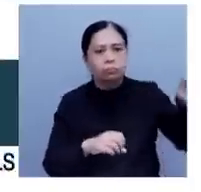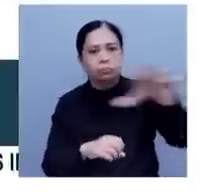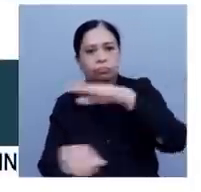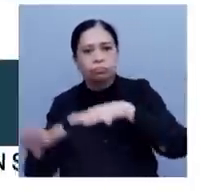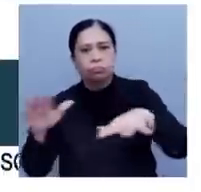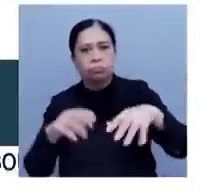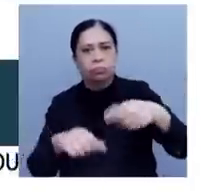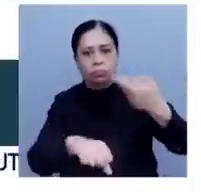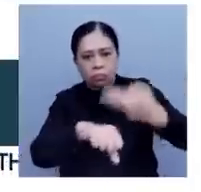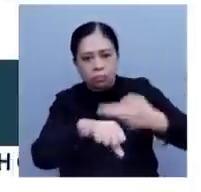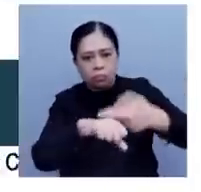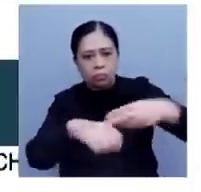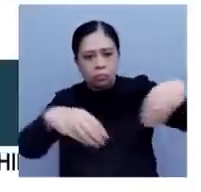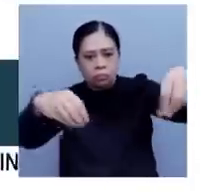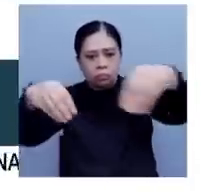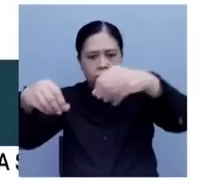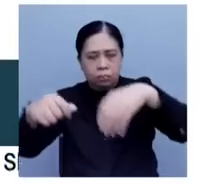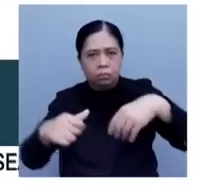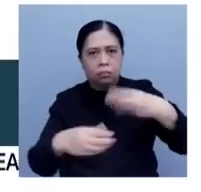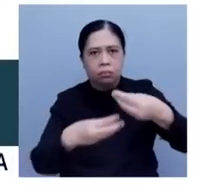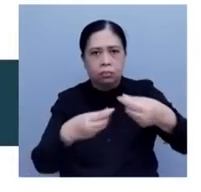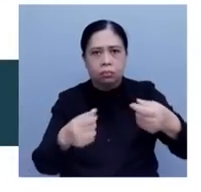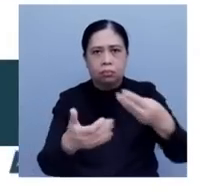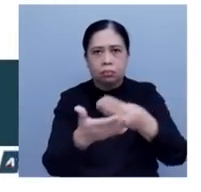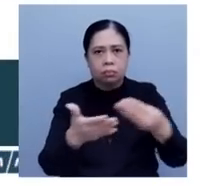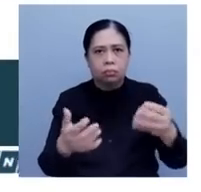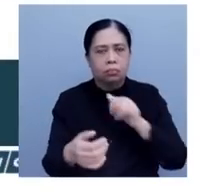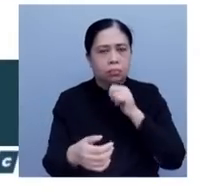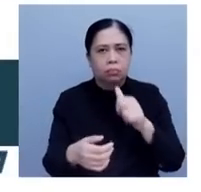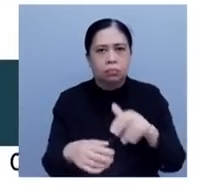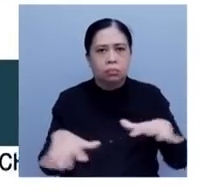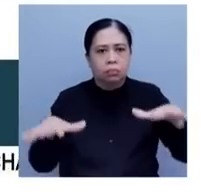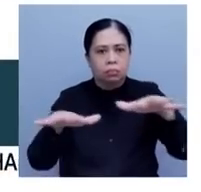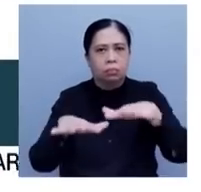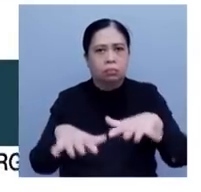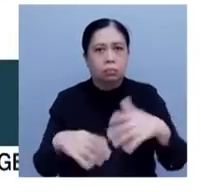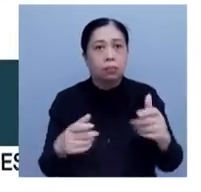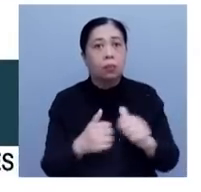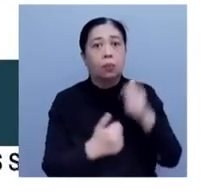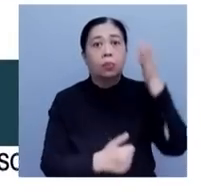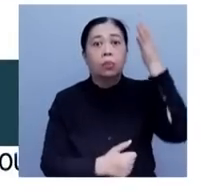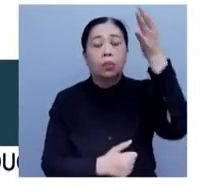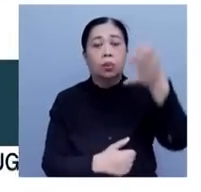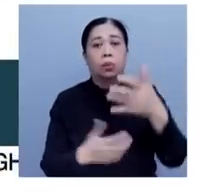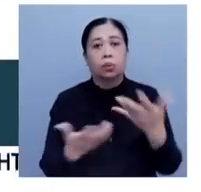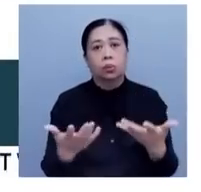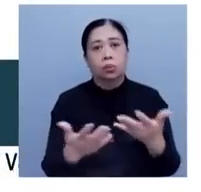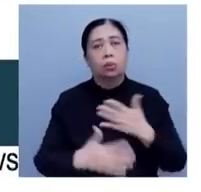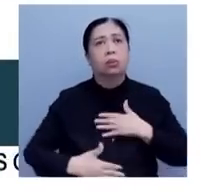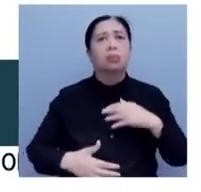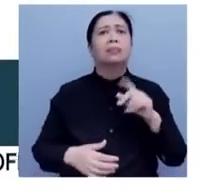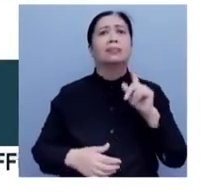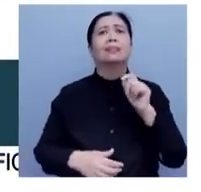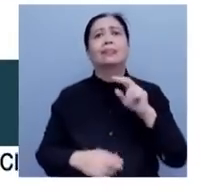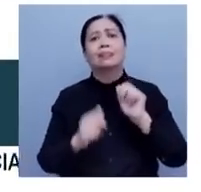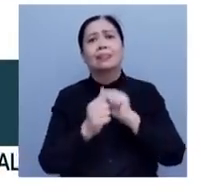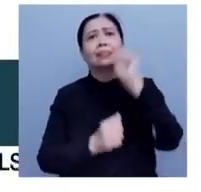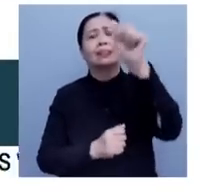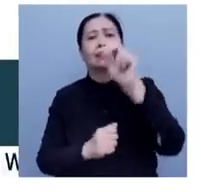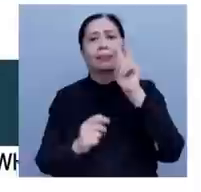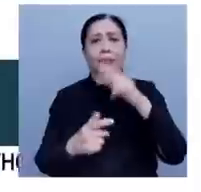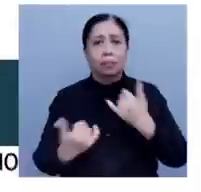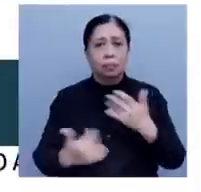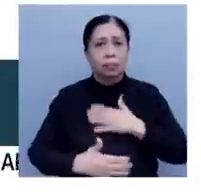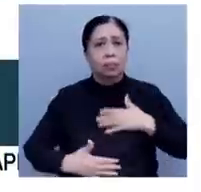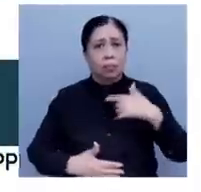and rocks and materials and depriving the future generations to enjoy the Manila Bay, which I enjoyed